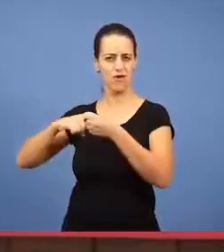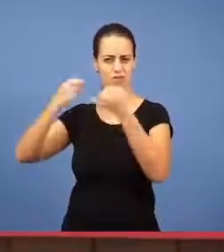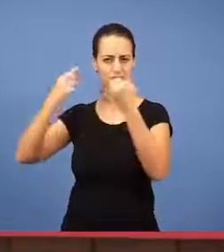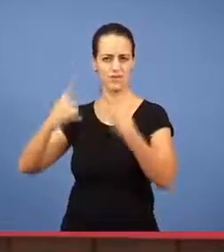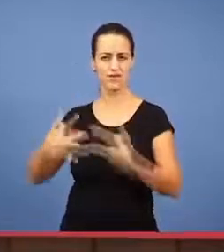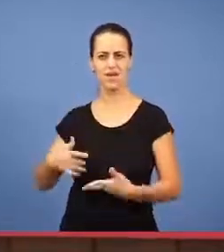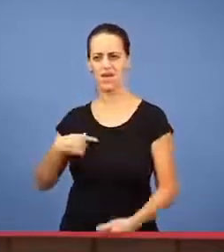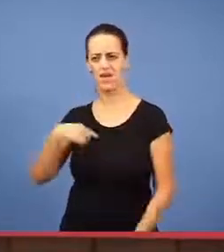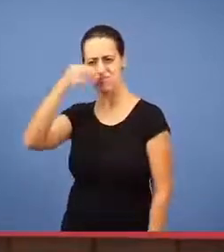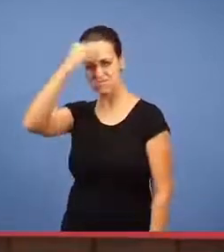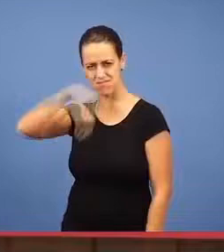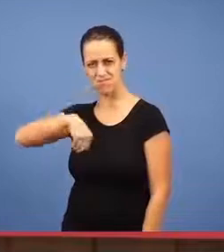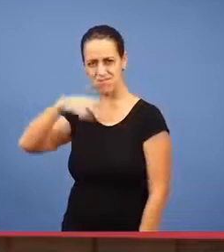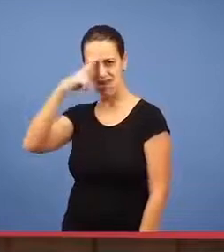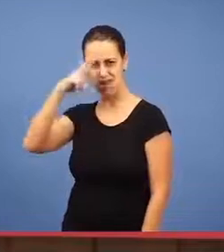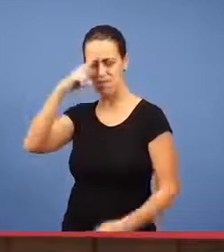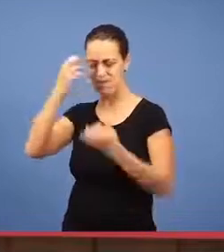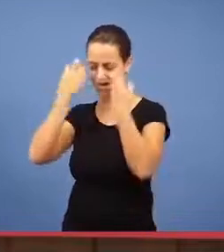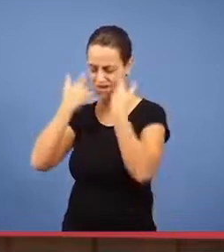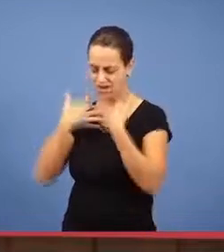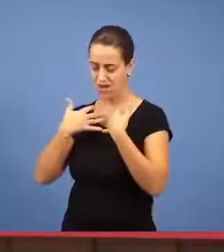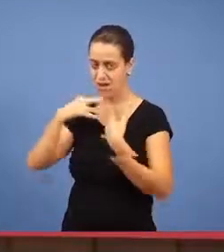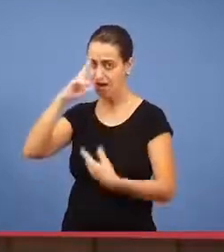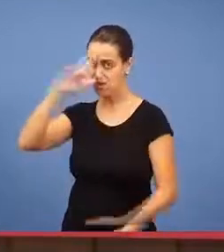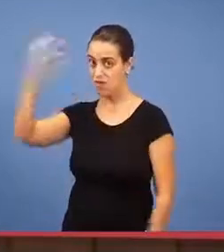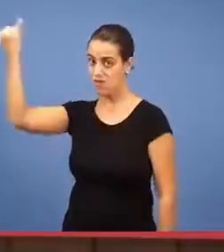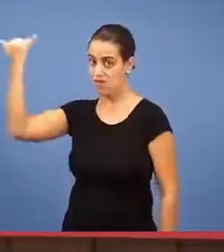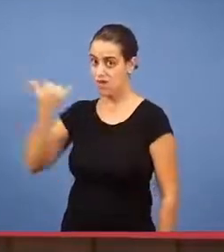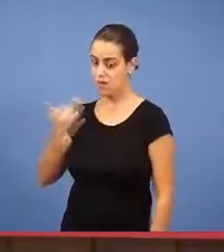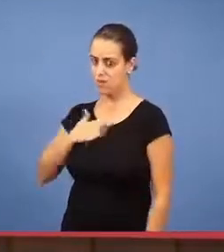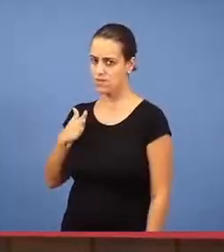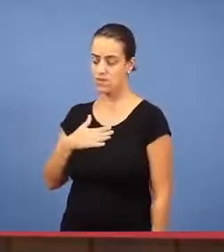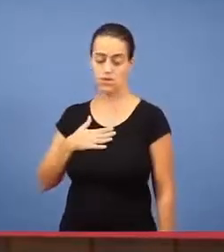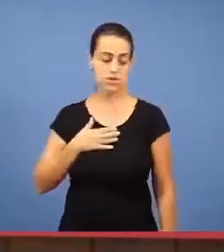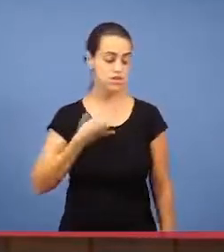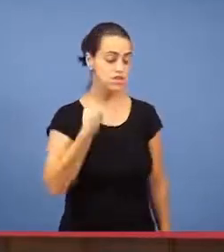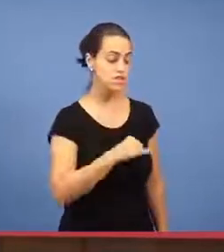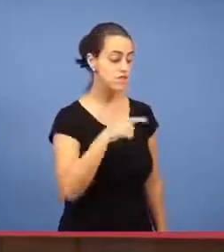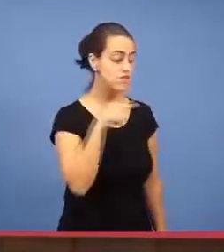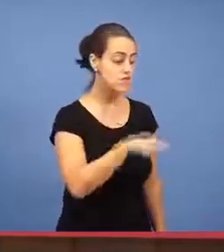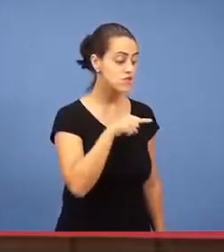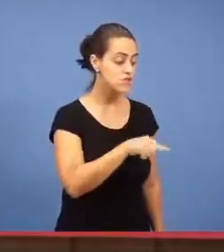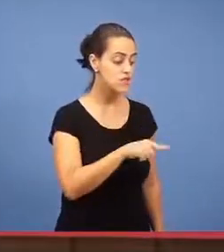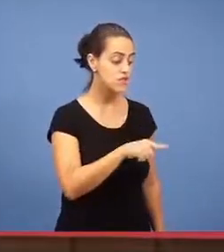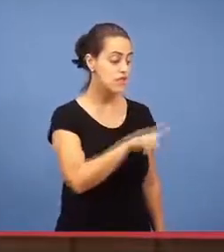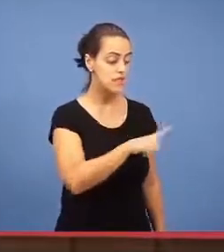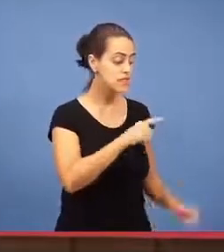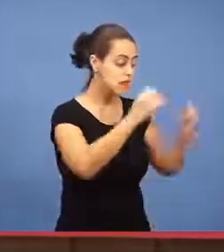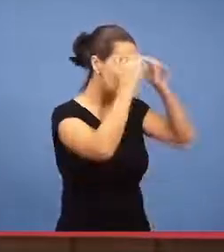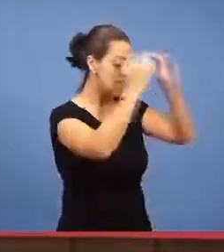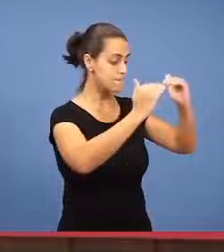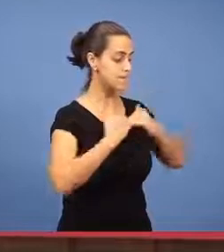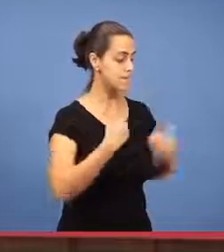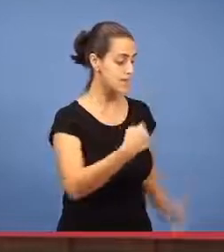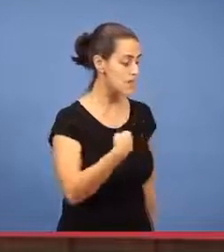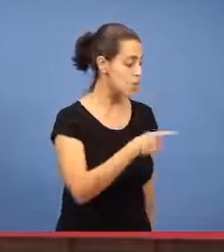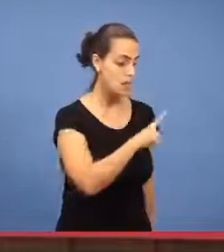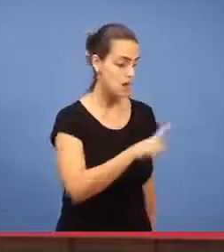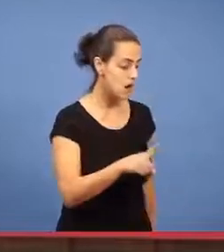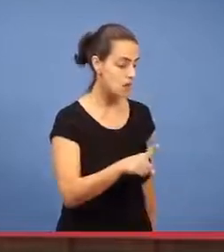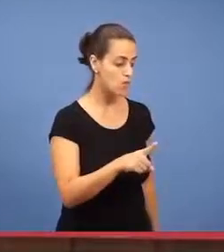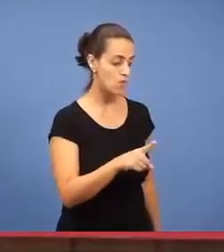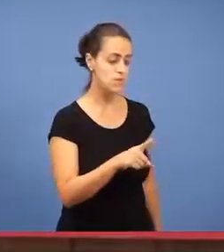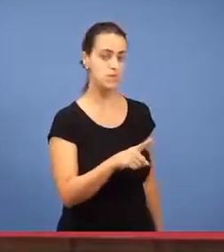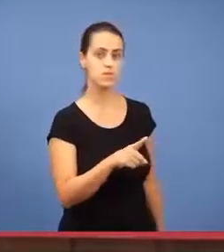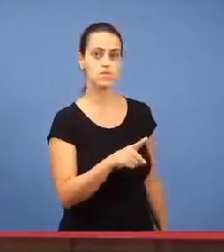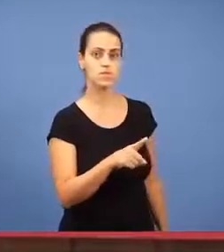was this encouragement, and the Lord spoke to me. If you don't do what I want,